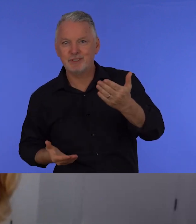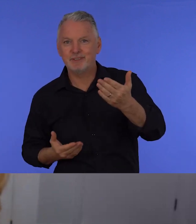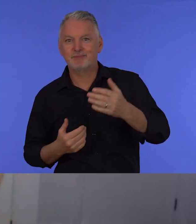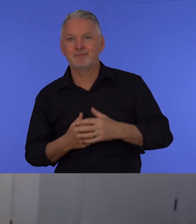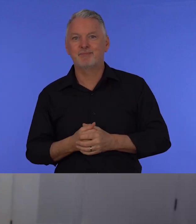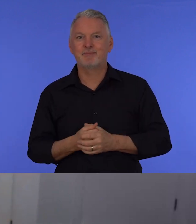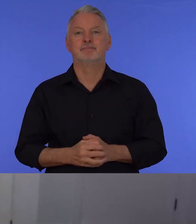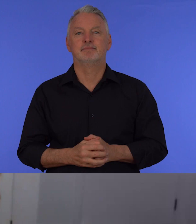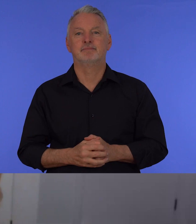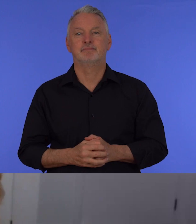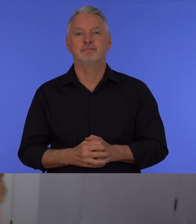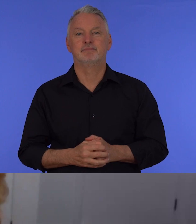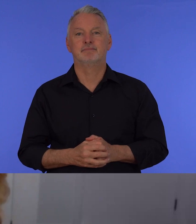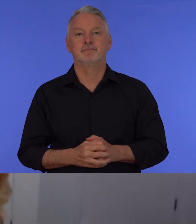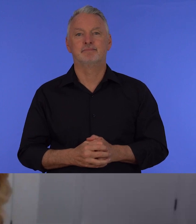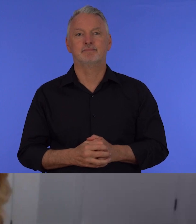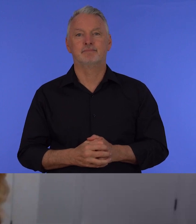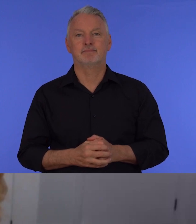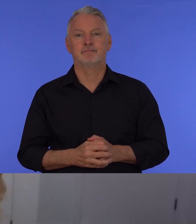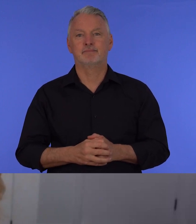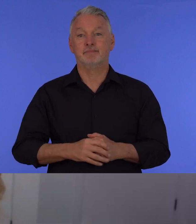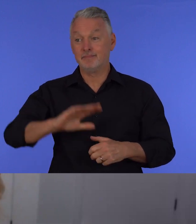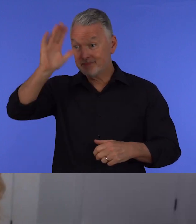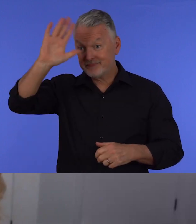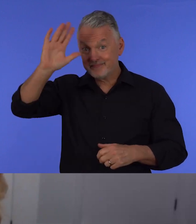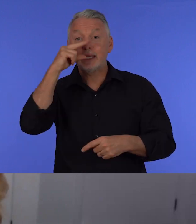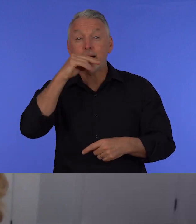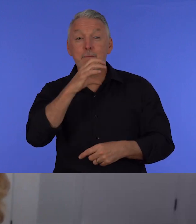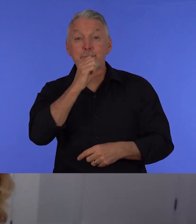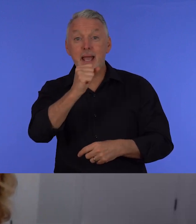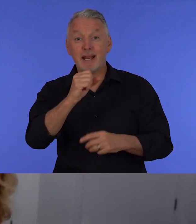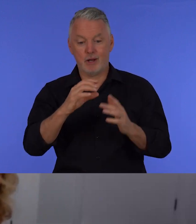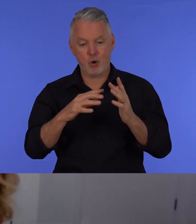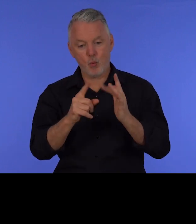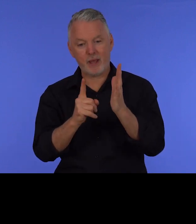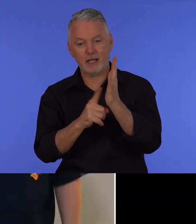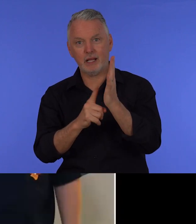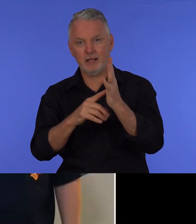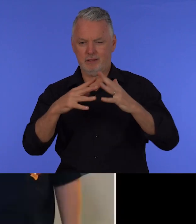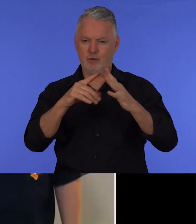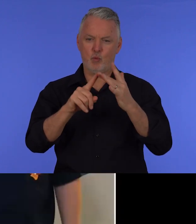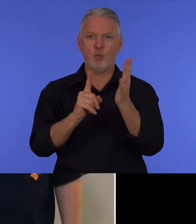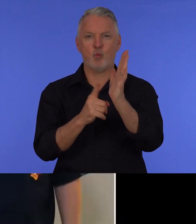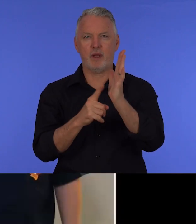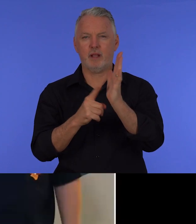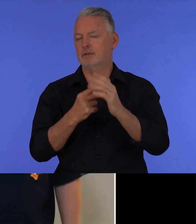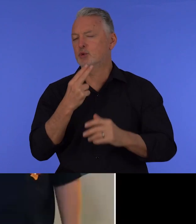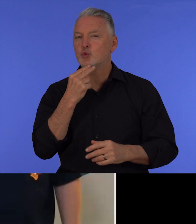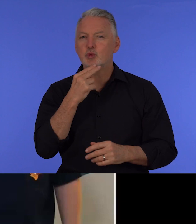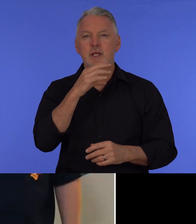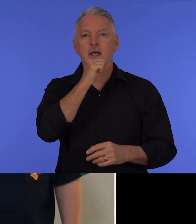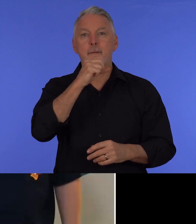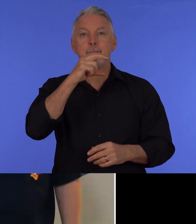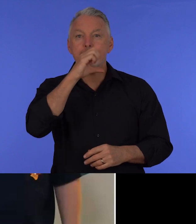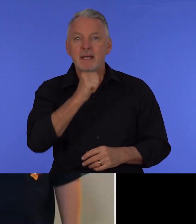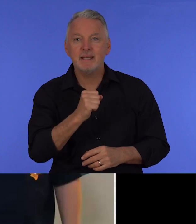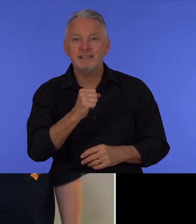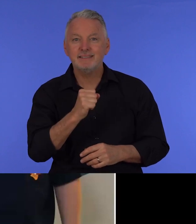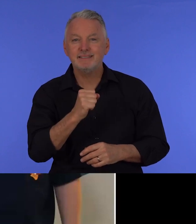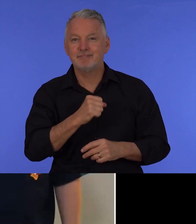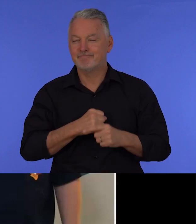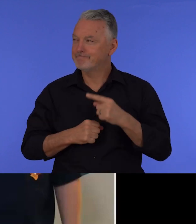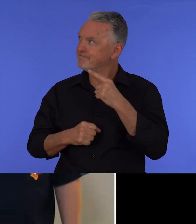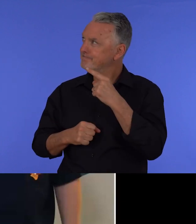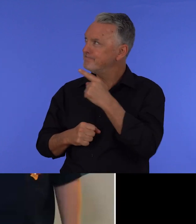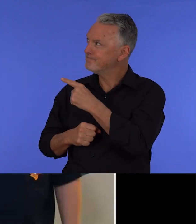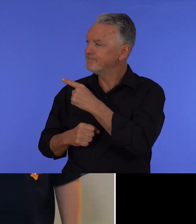hand it over to you, Ainsley. I'm looking forward to hearing all about Will's experience. So I'm going to talk about my young man, Will, this